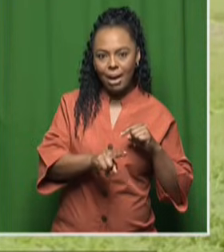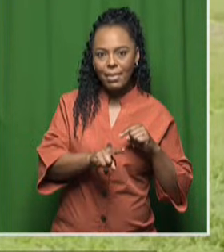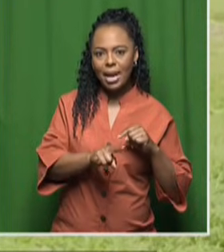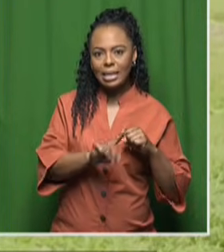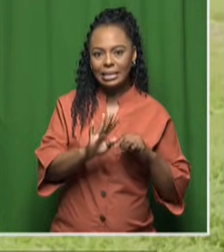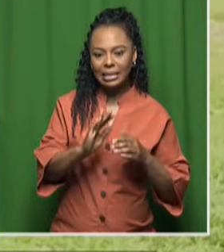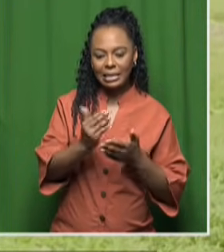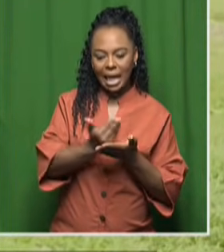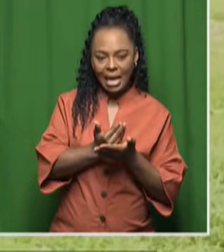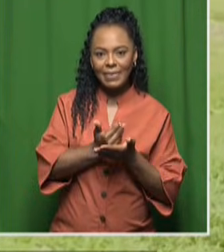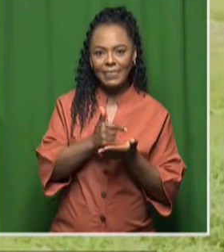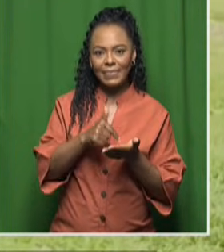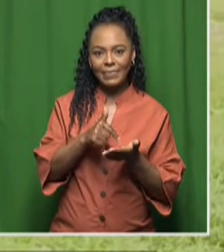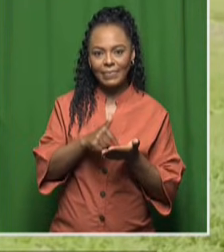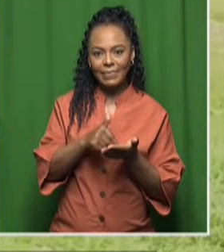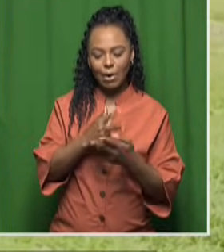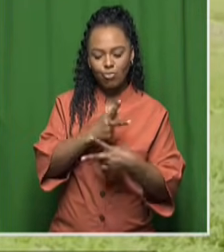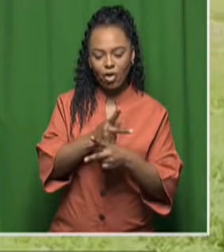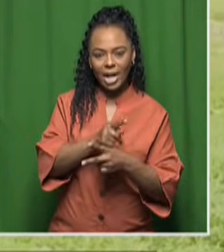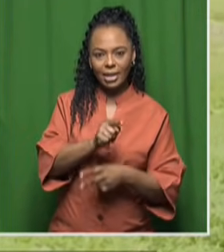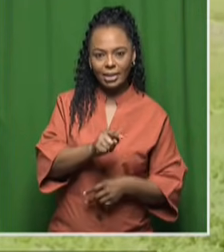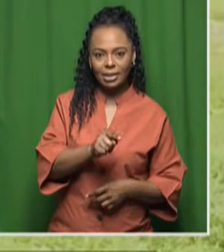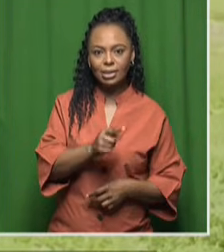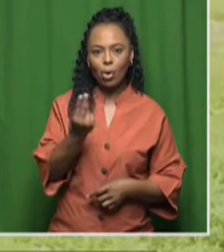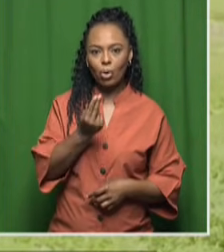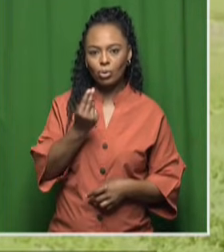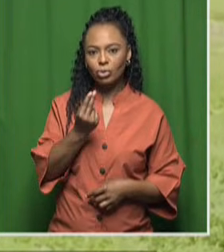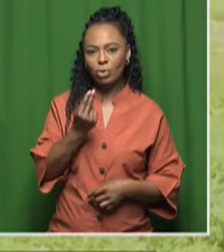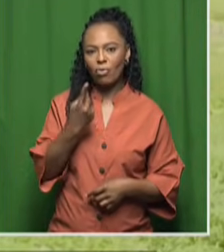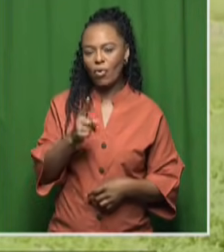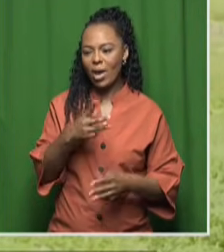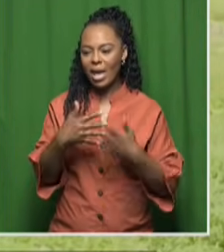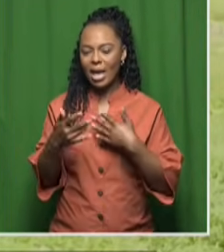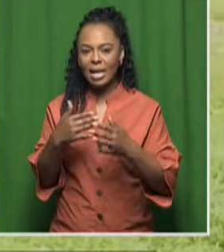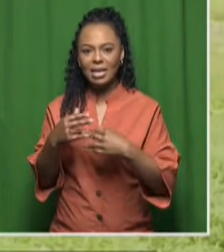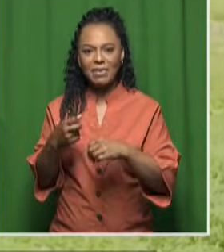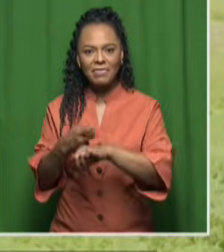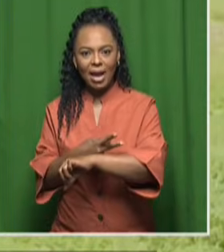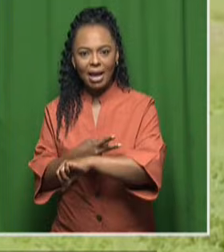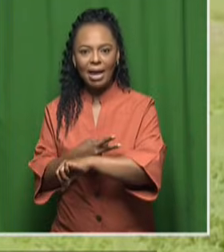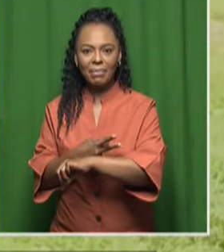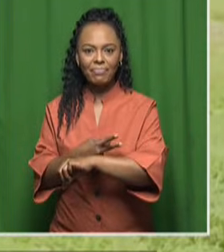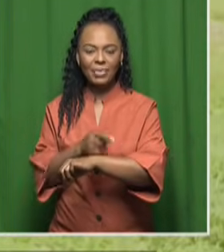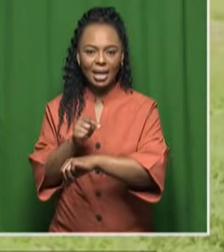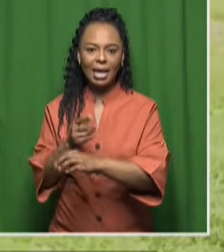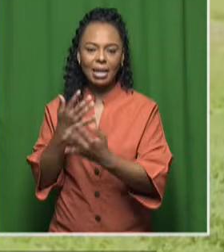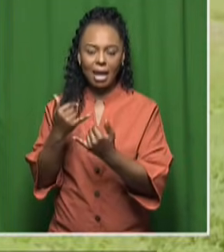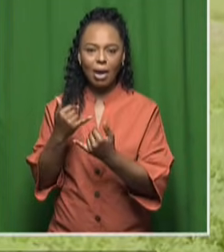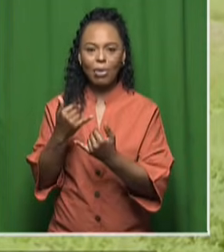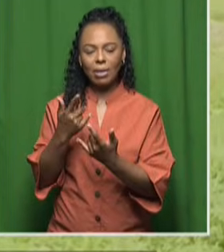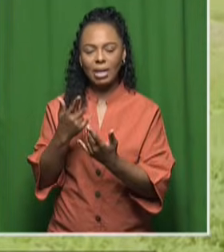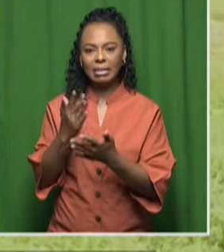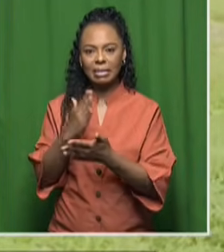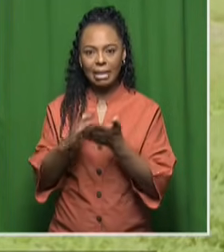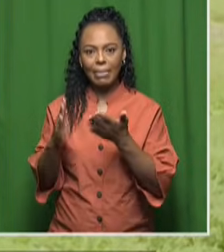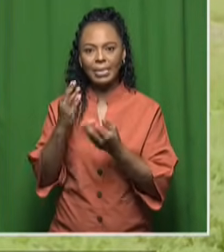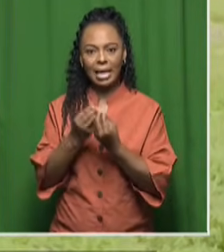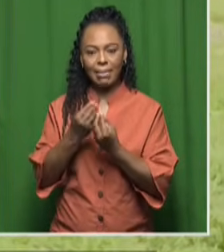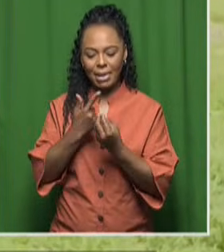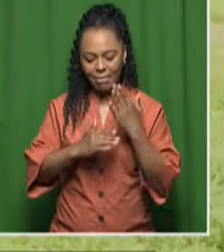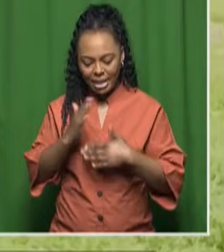are and how effective are for treatment of various ailments. So it's something that I'm very passionate about as an